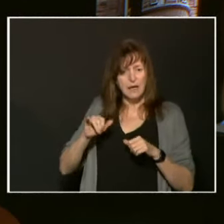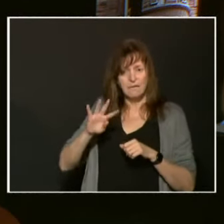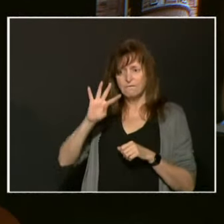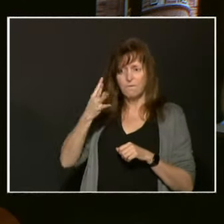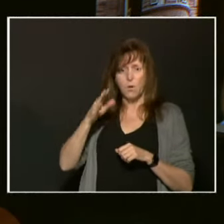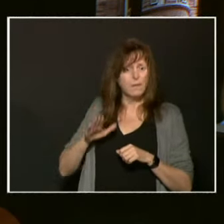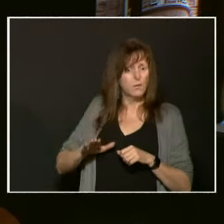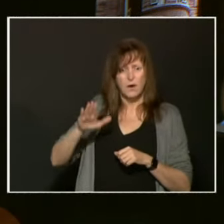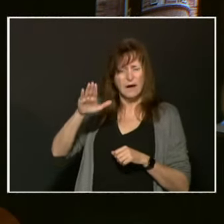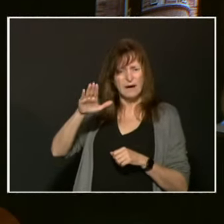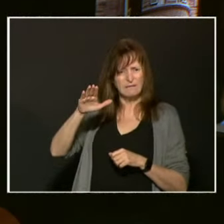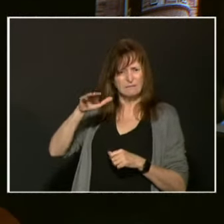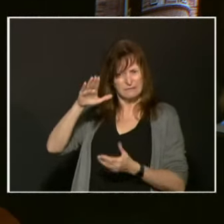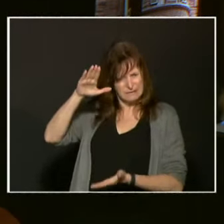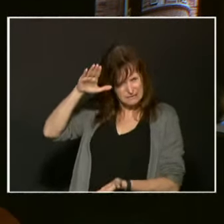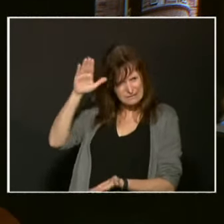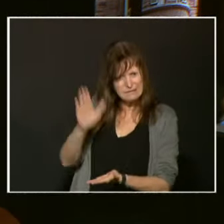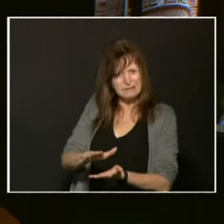there